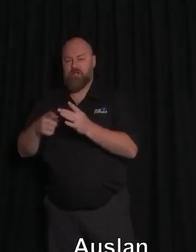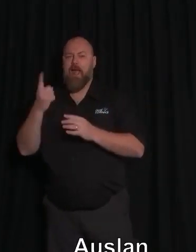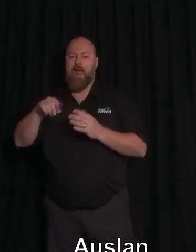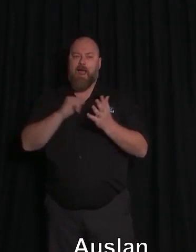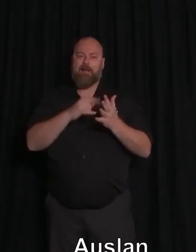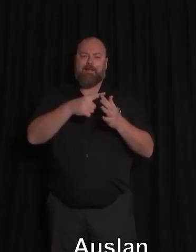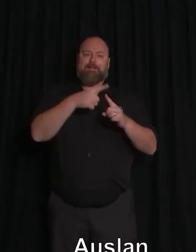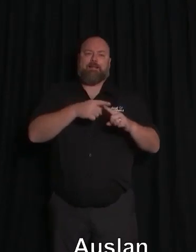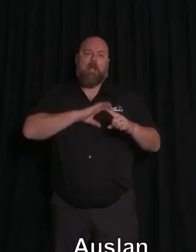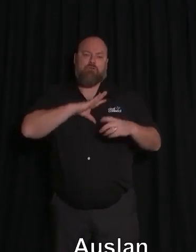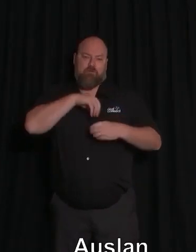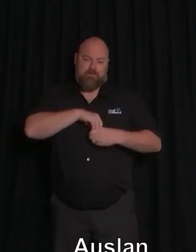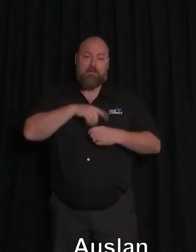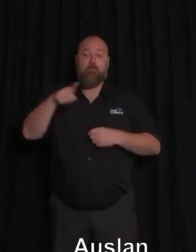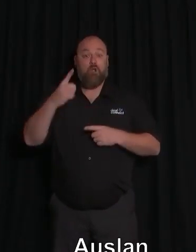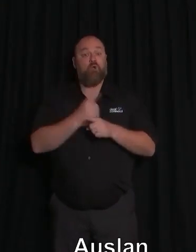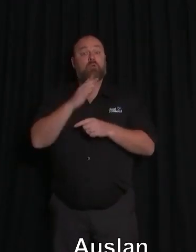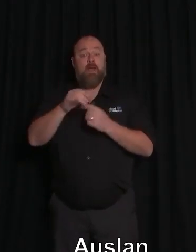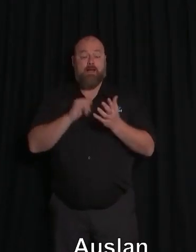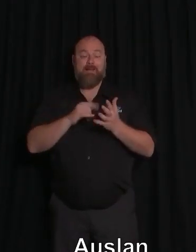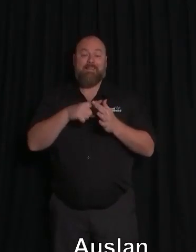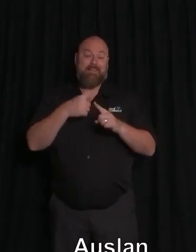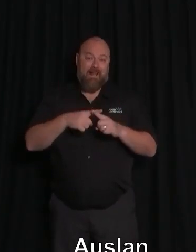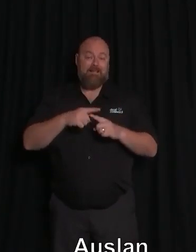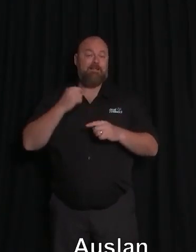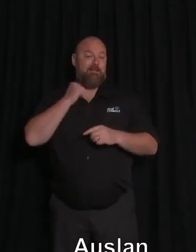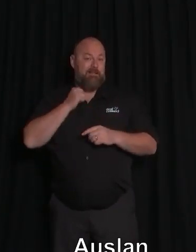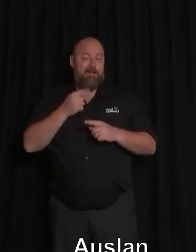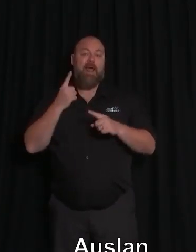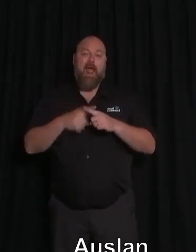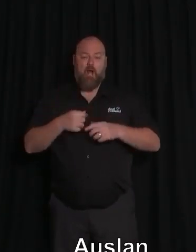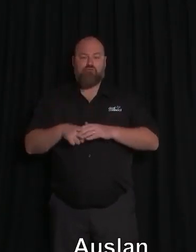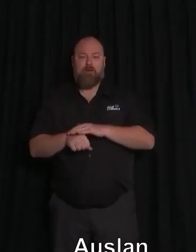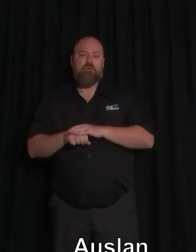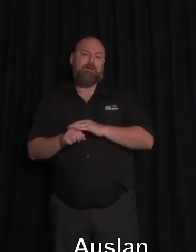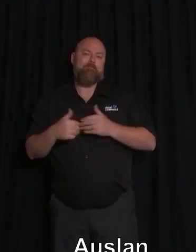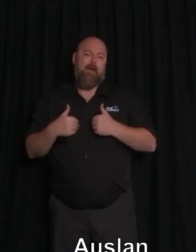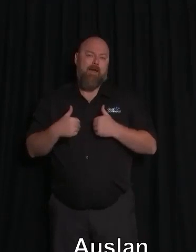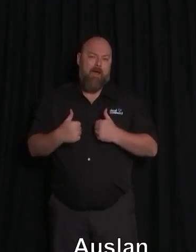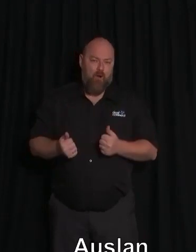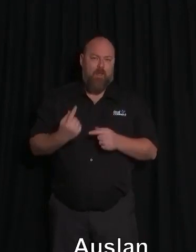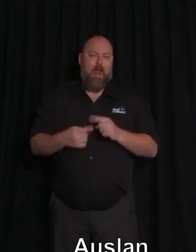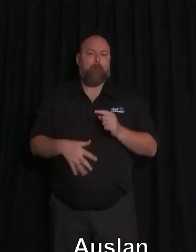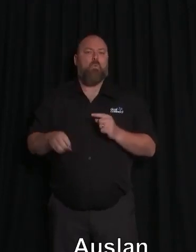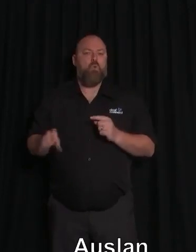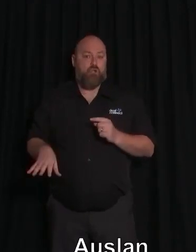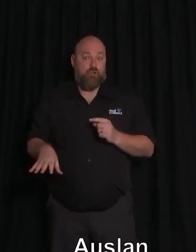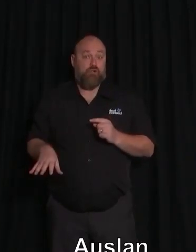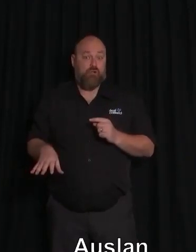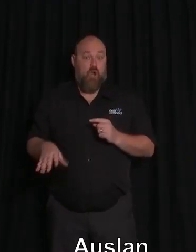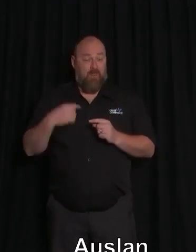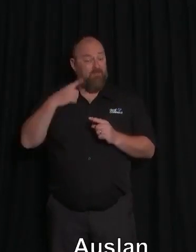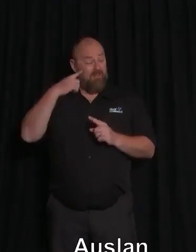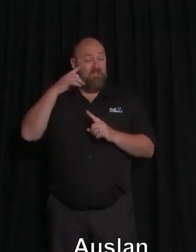also identified sexual and reproductive health and the right to abortion. And I think it's crucial that we talk about this in this setting,